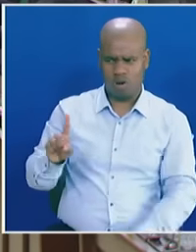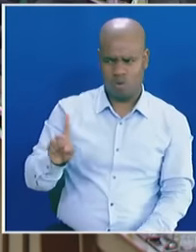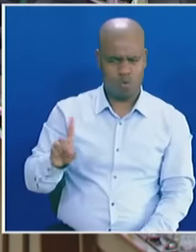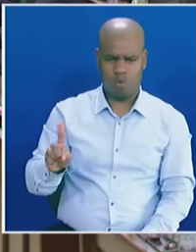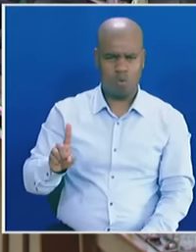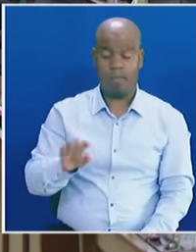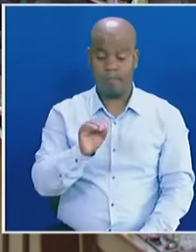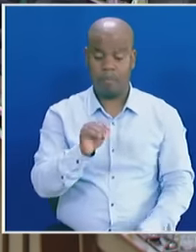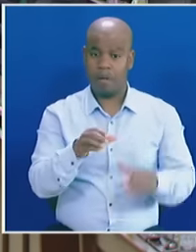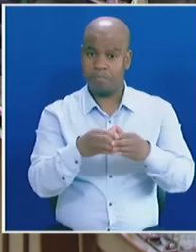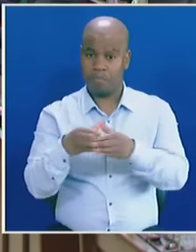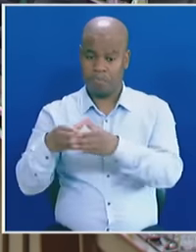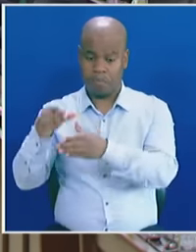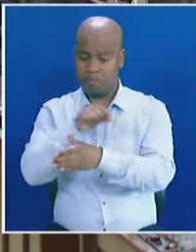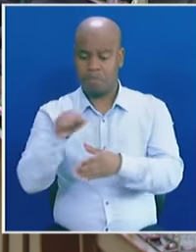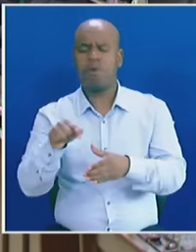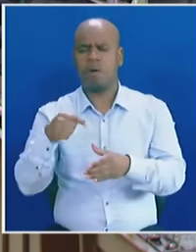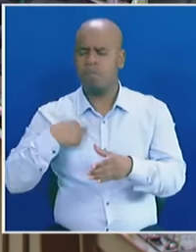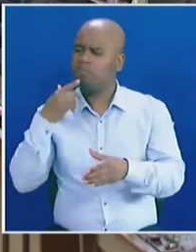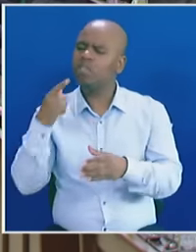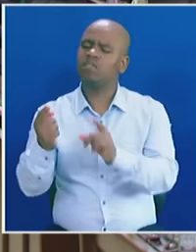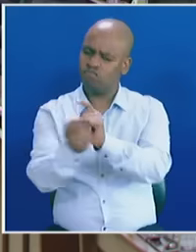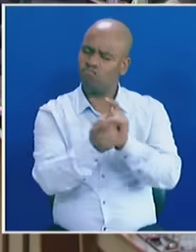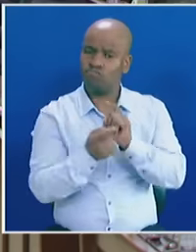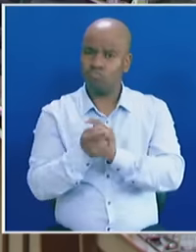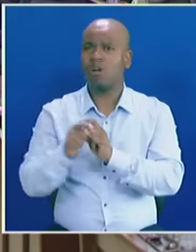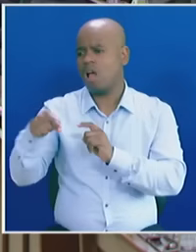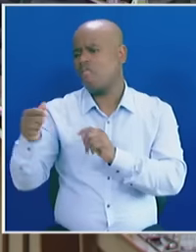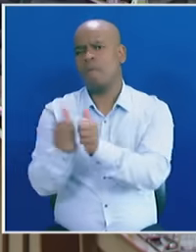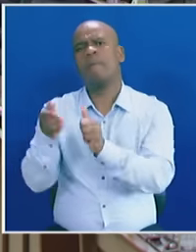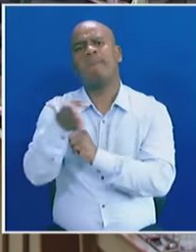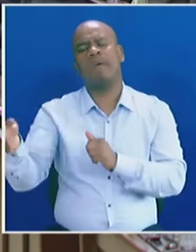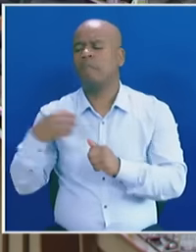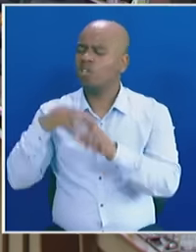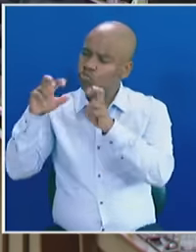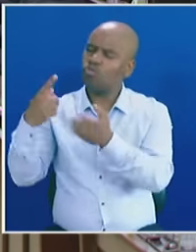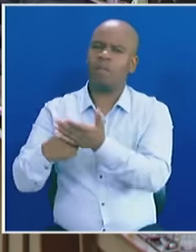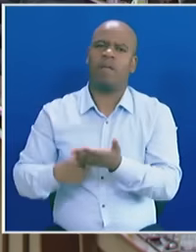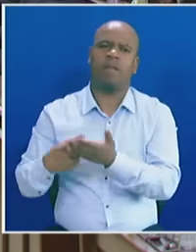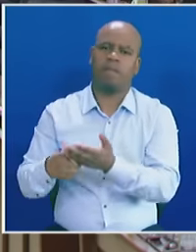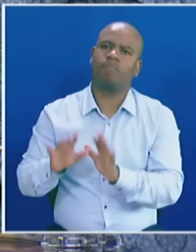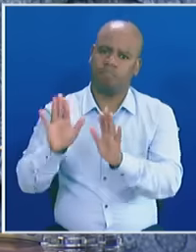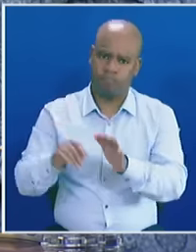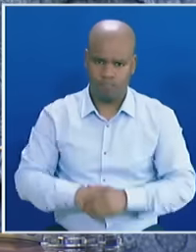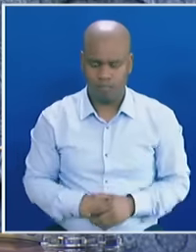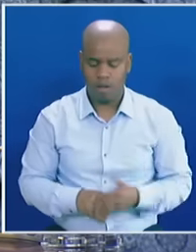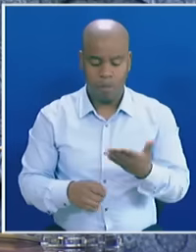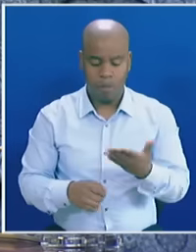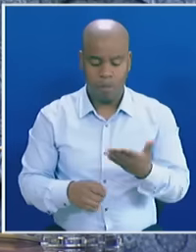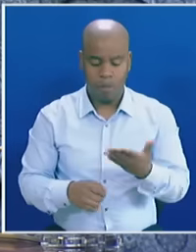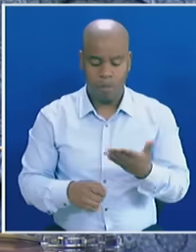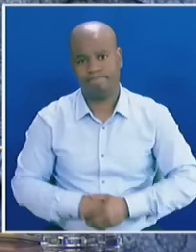other ANC members in the debate who can deal with the statement that the member is making. It's a matter for debate. Continue, Honorable Member. Thanks, House